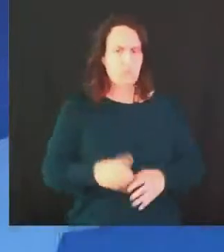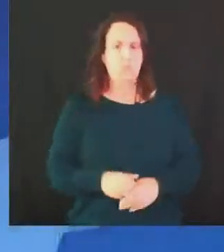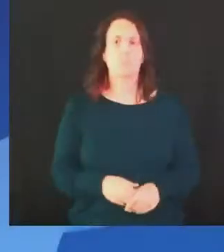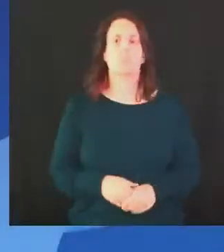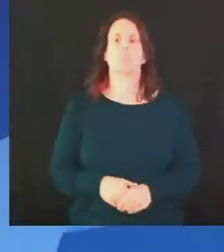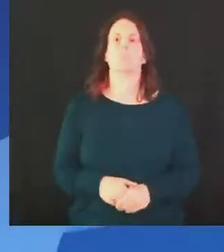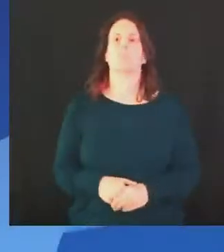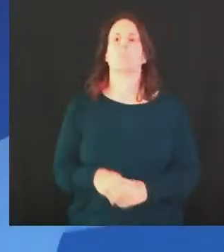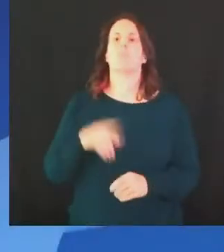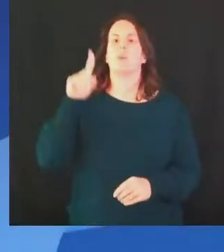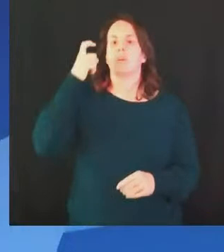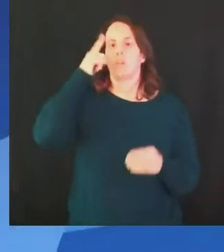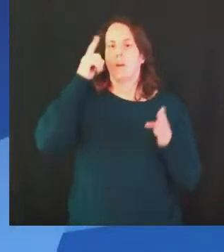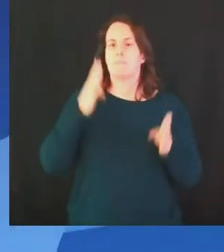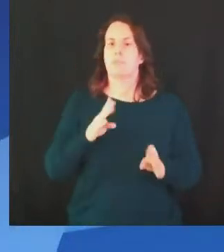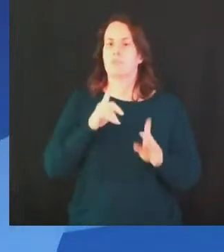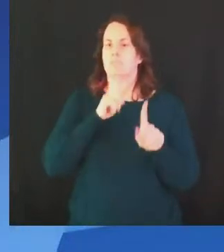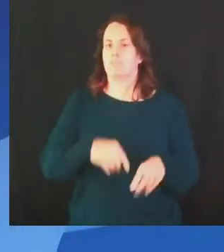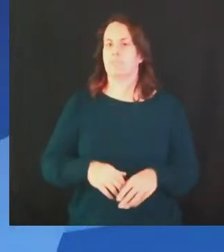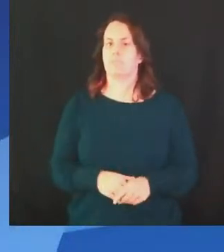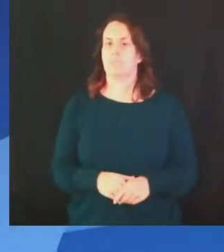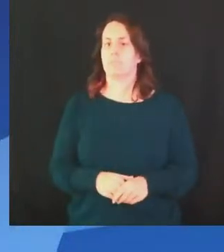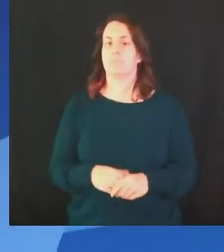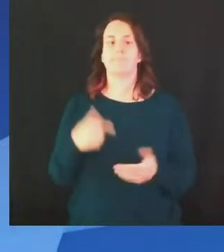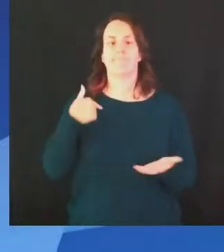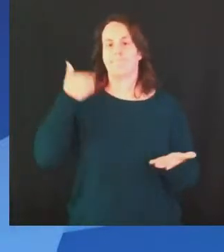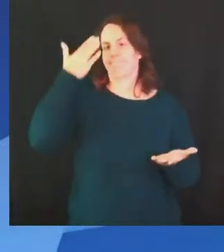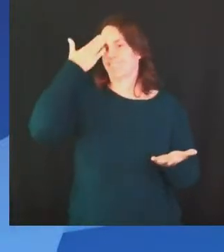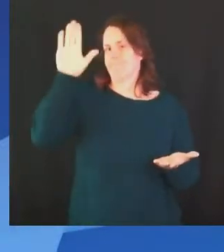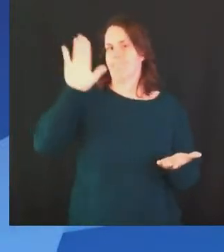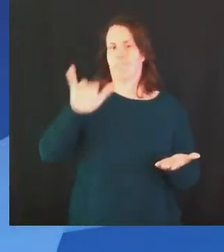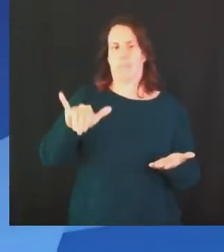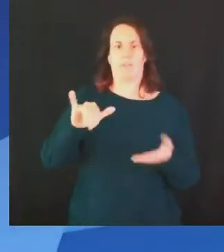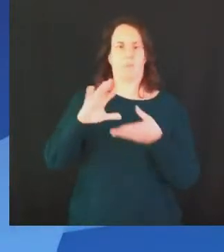from Milwaukee Business Journal. Nick.